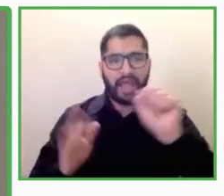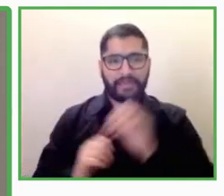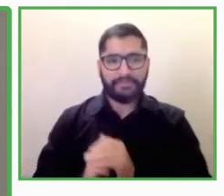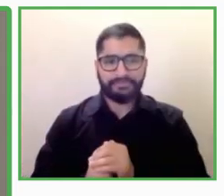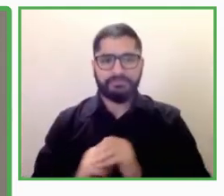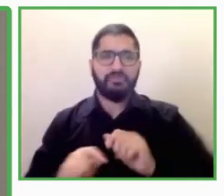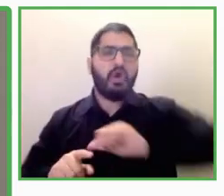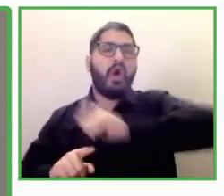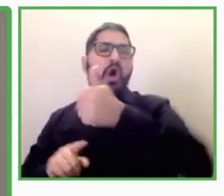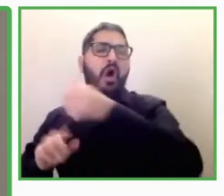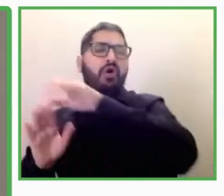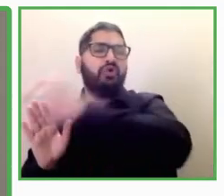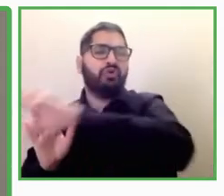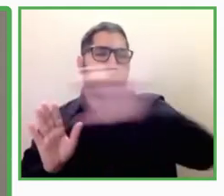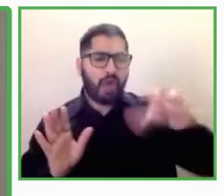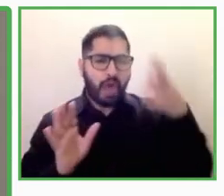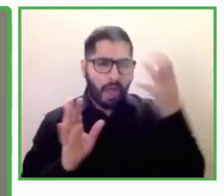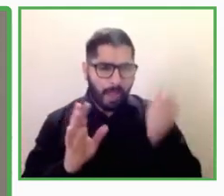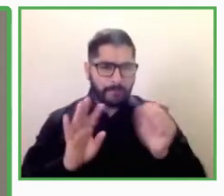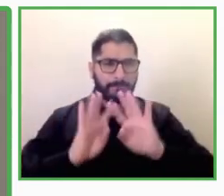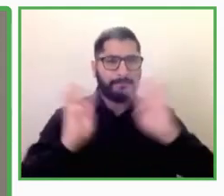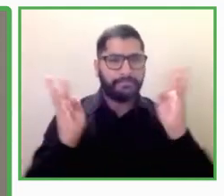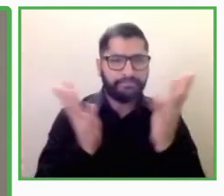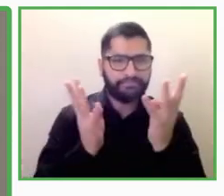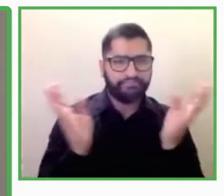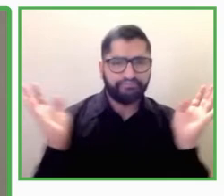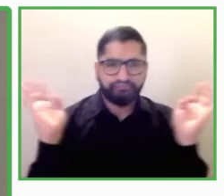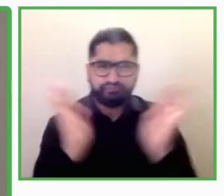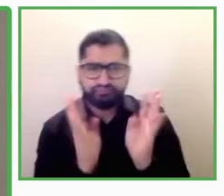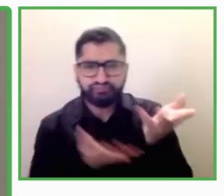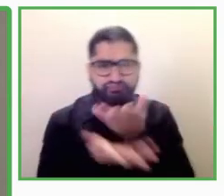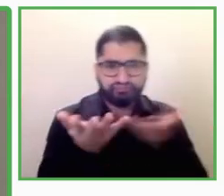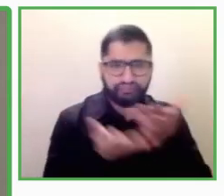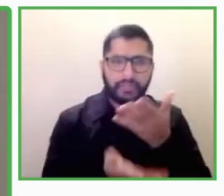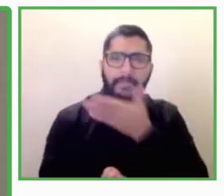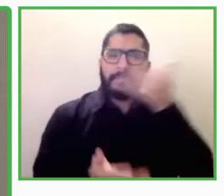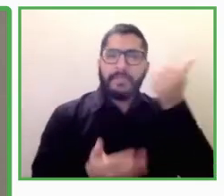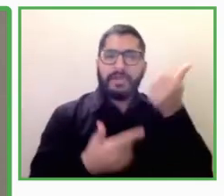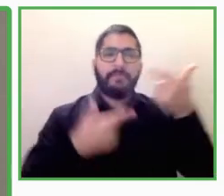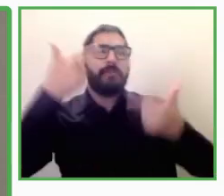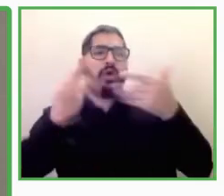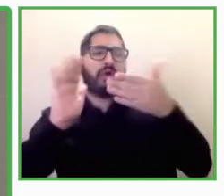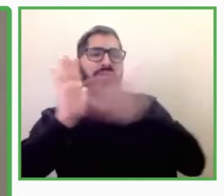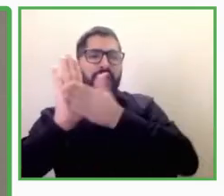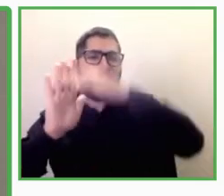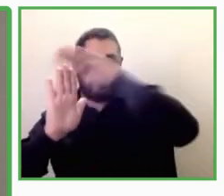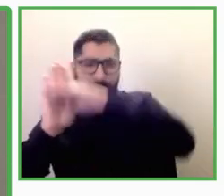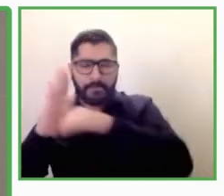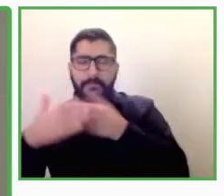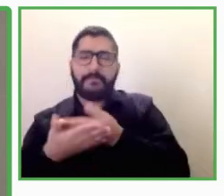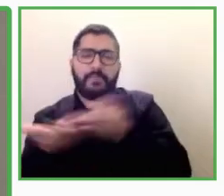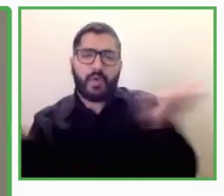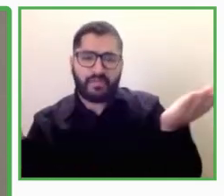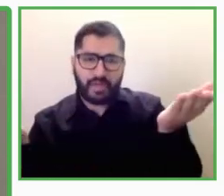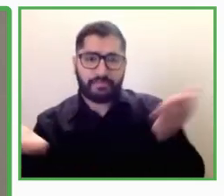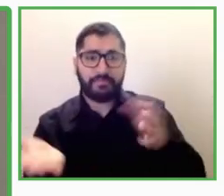organizations that we've been able to work in creating and improving public policies, for example, in Brazil. All of that